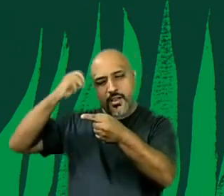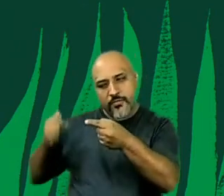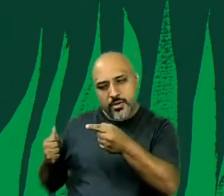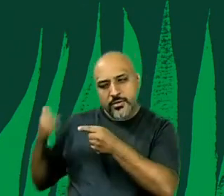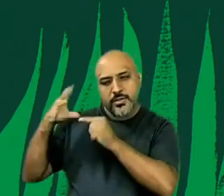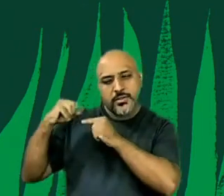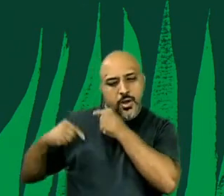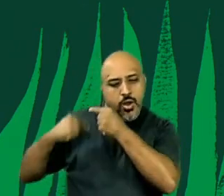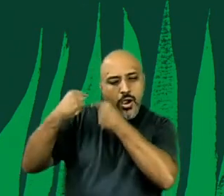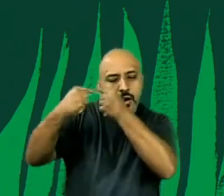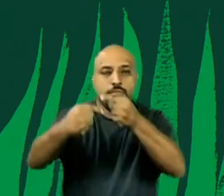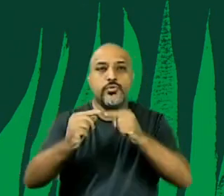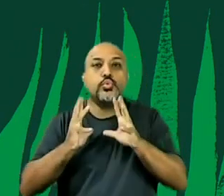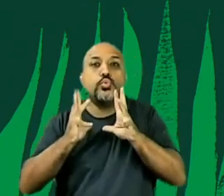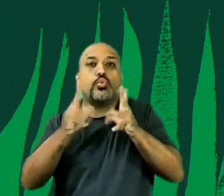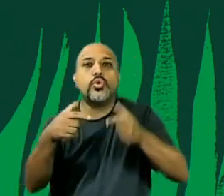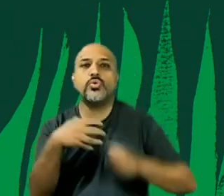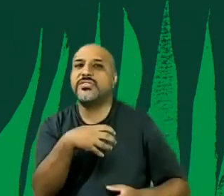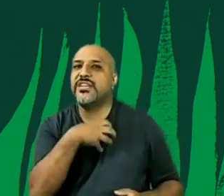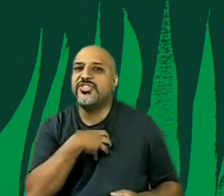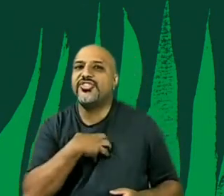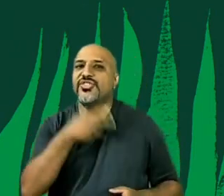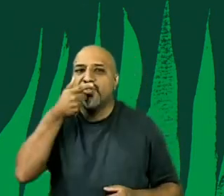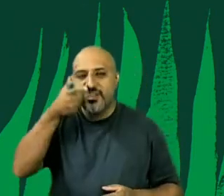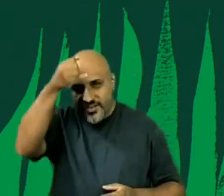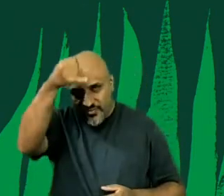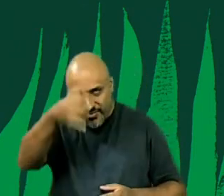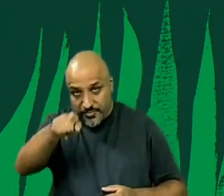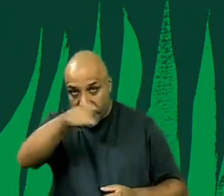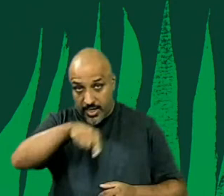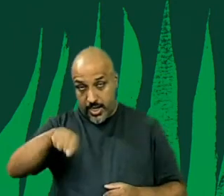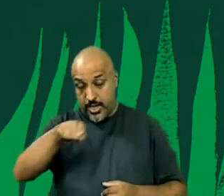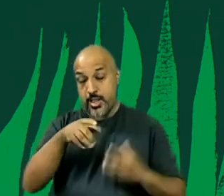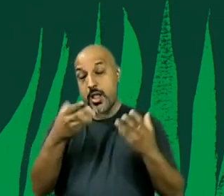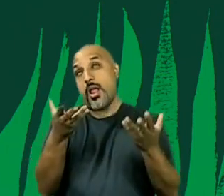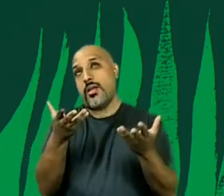heritage in all senses of the word. You were talking about